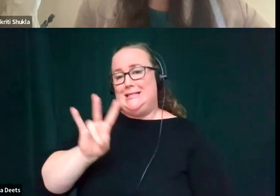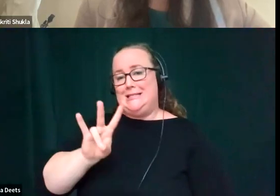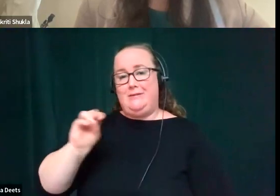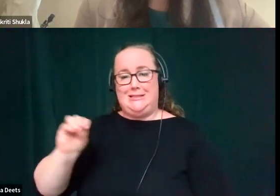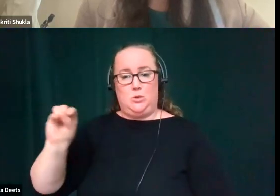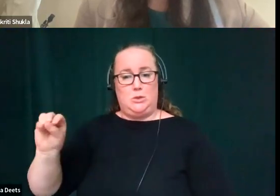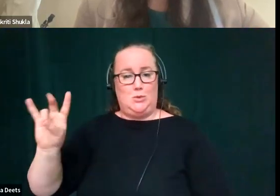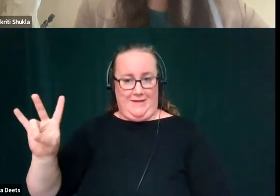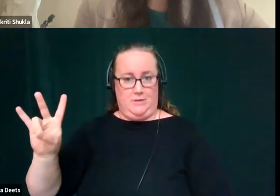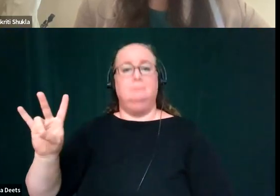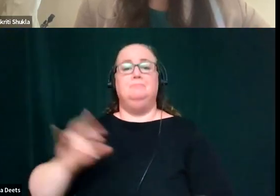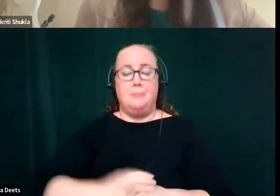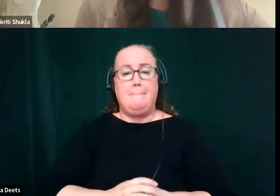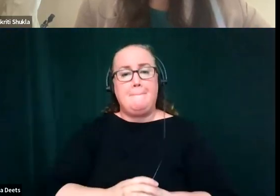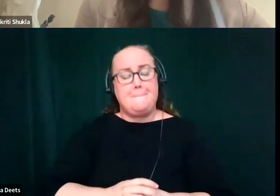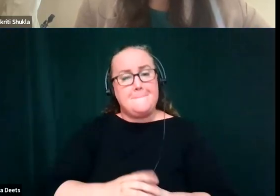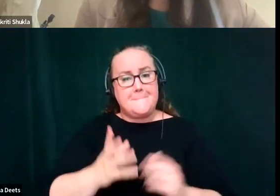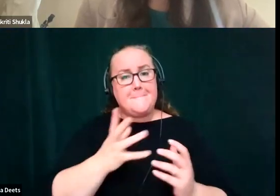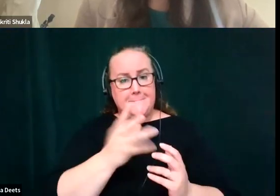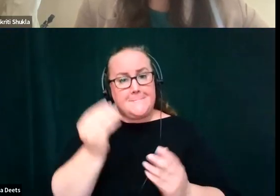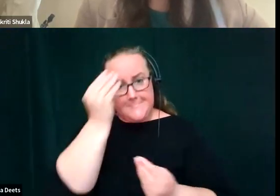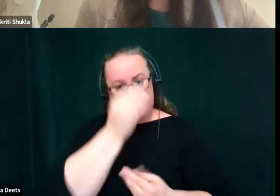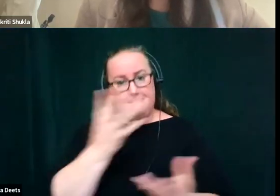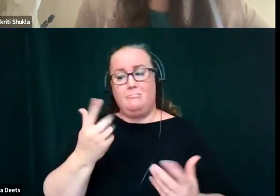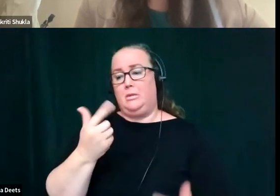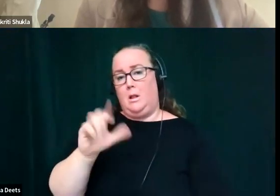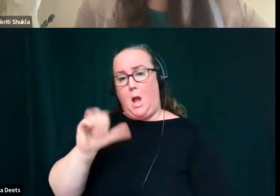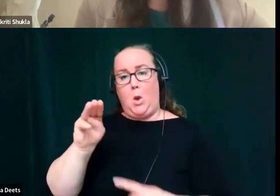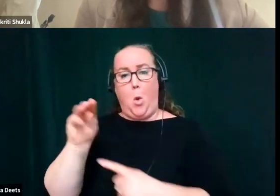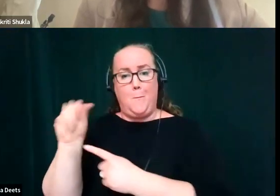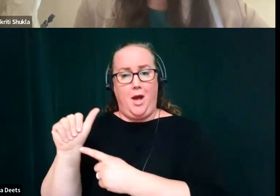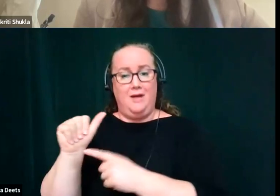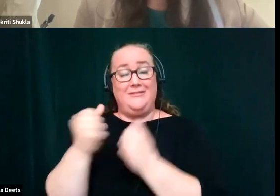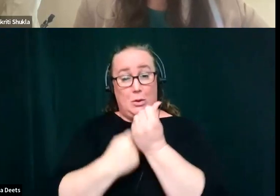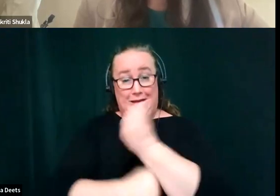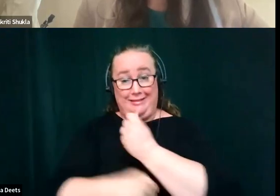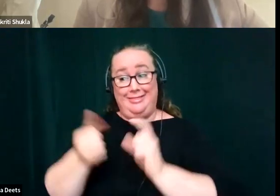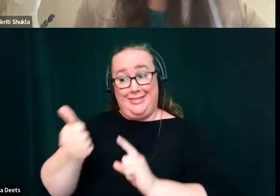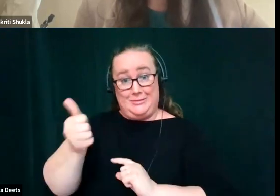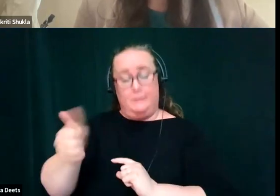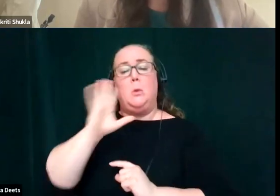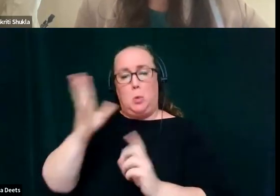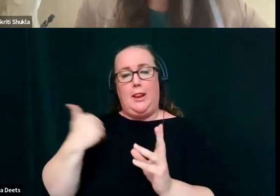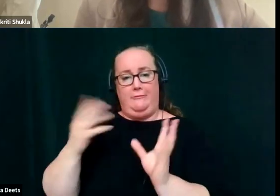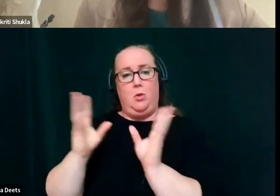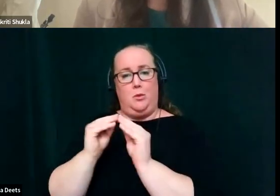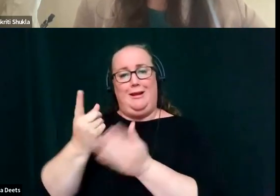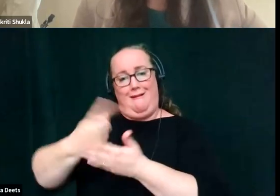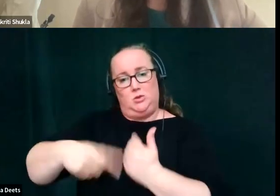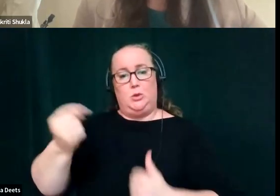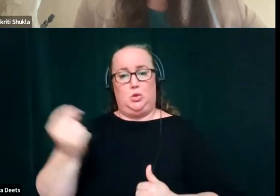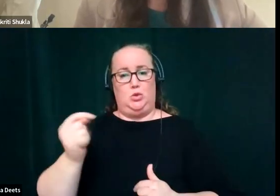888-633-7007. I also wanted to let everyone know that the Glaucoma Foundation has an upcoming webinar this Tuesday, June